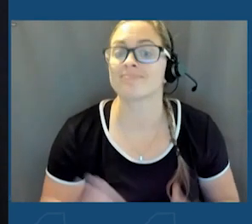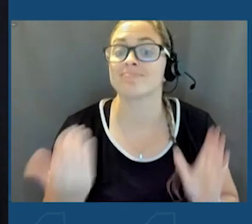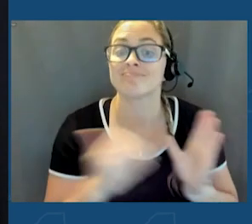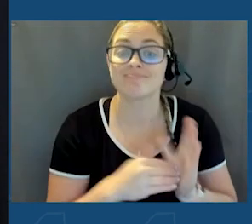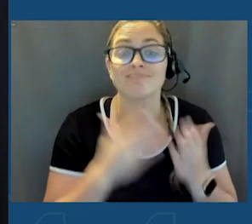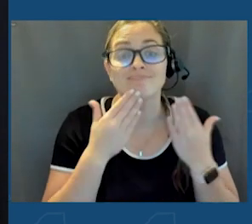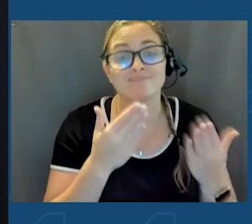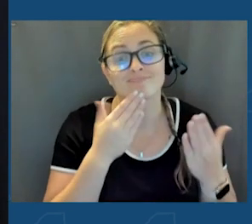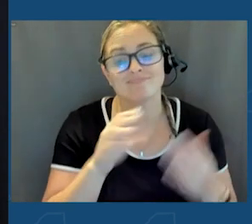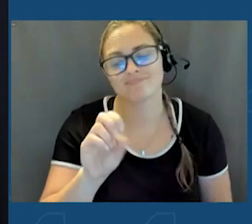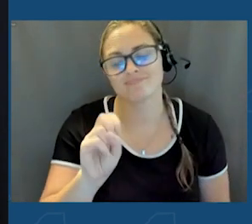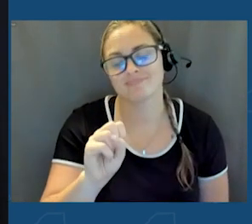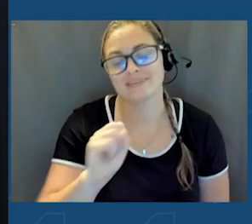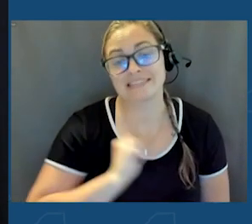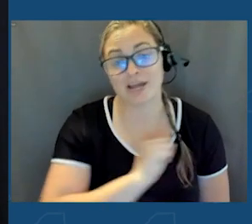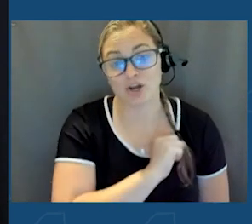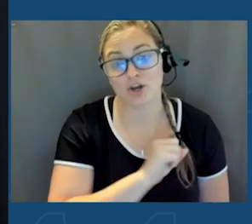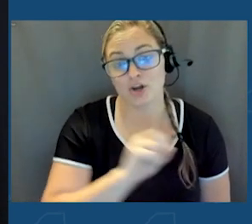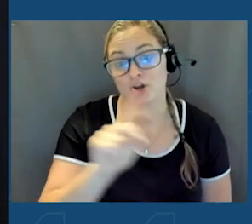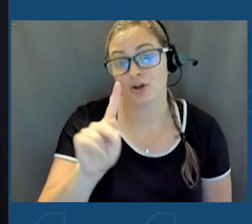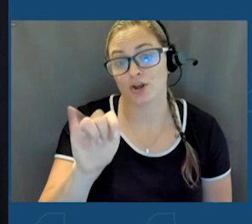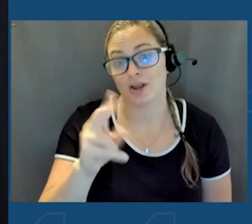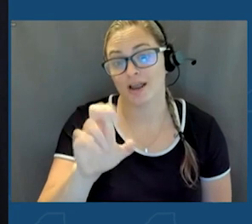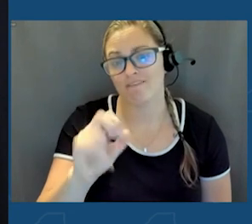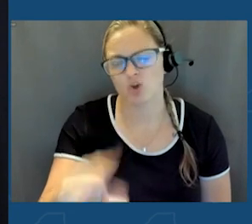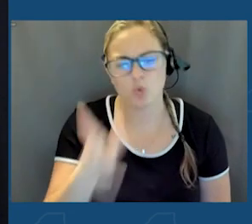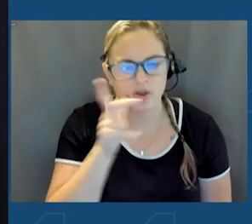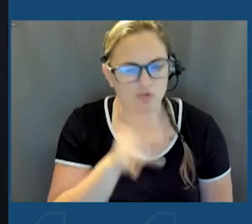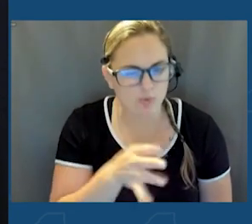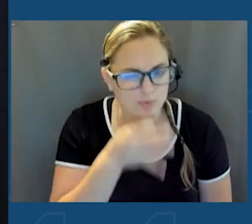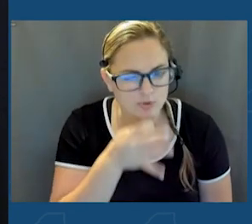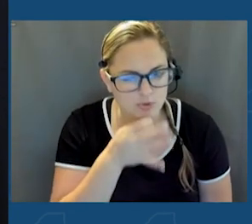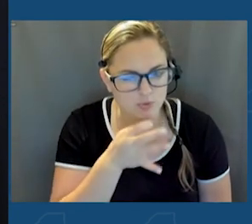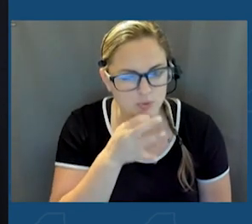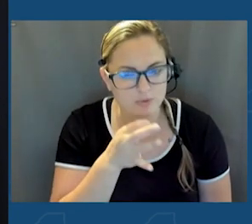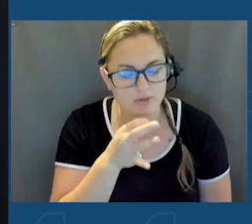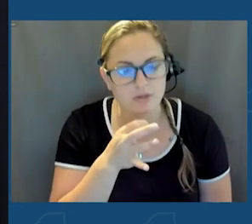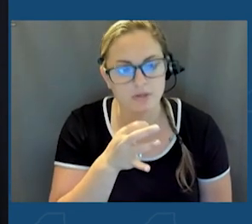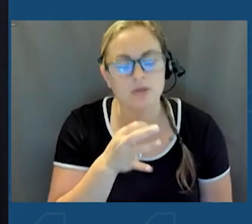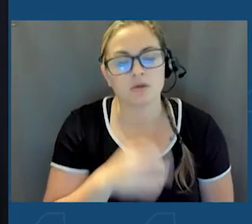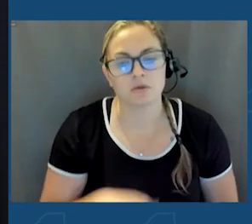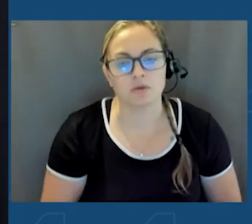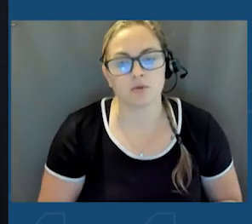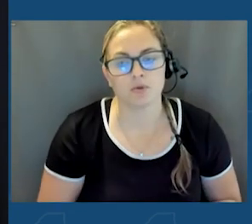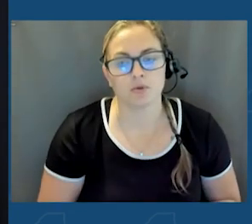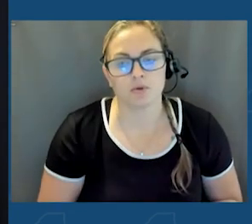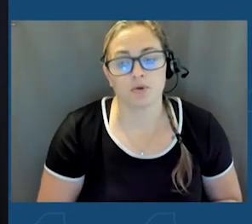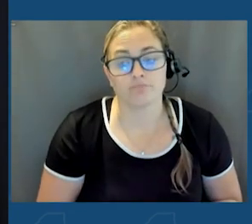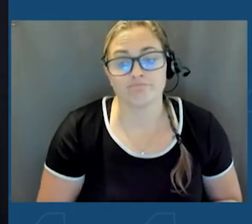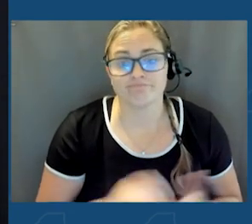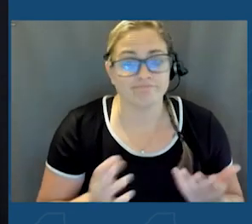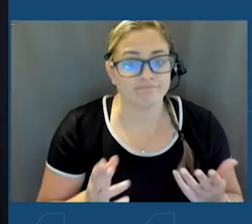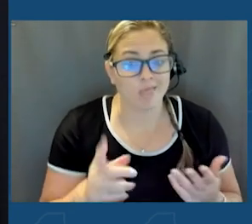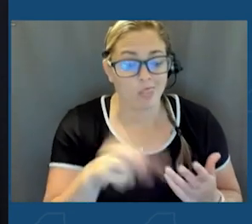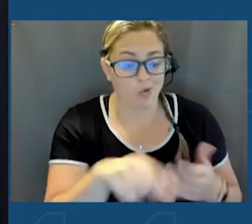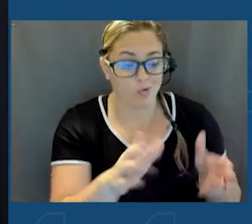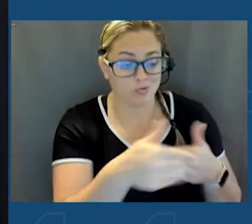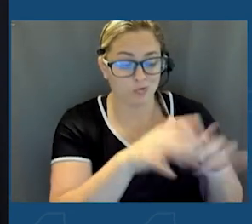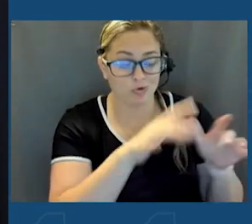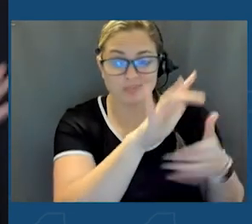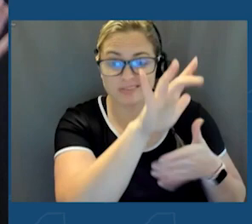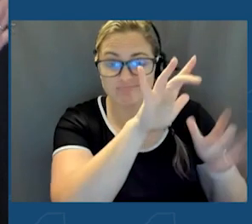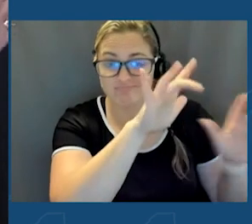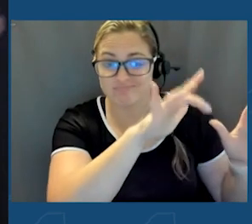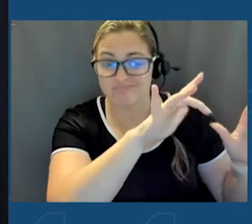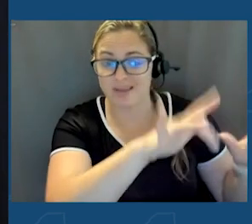Senator Kavanaugh, who's with us here today. You'll hear from him in a couple of minutes, and Assemblymember Simbowitz. And no longer will these rooms sit vacant, you